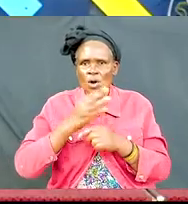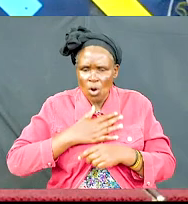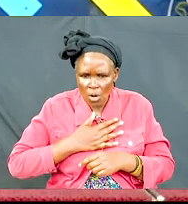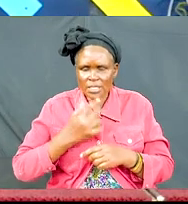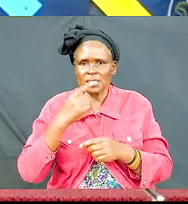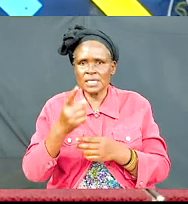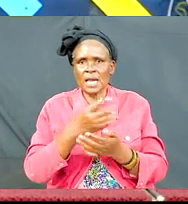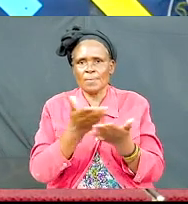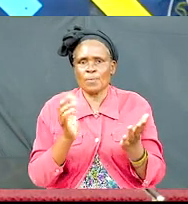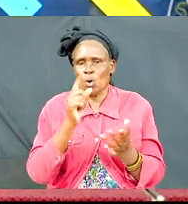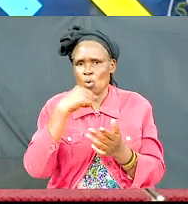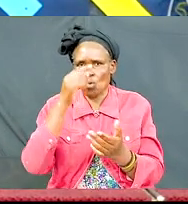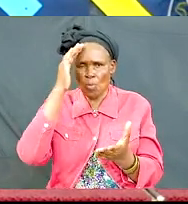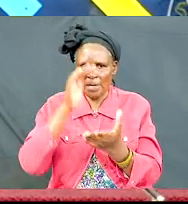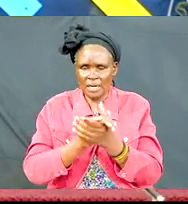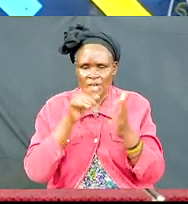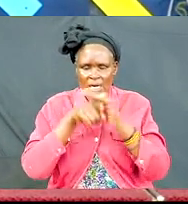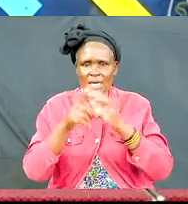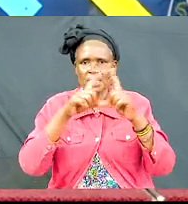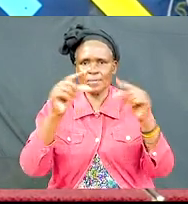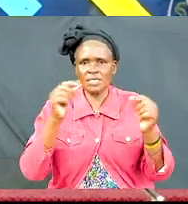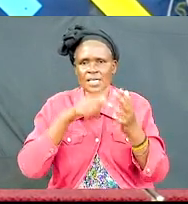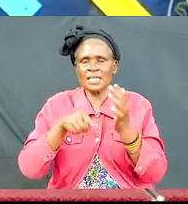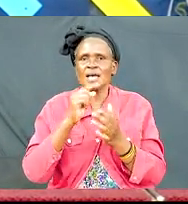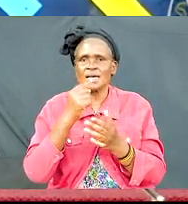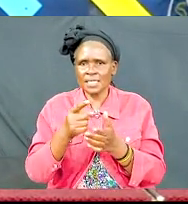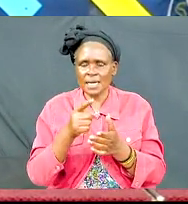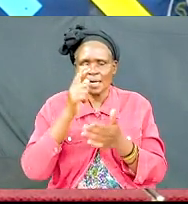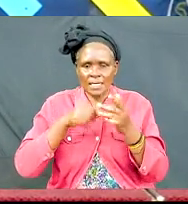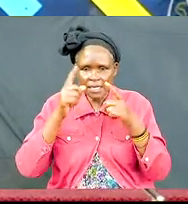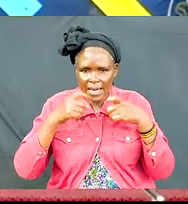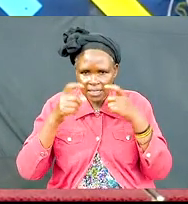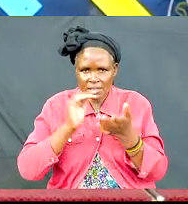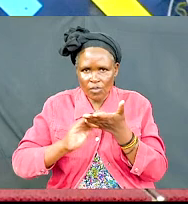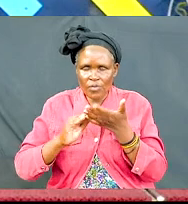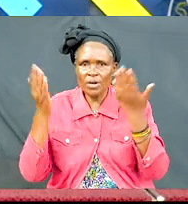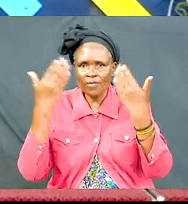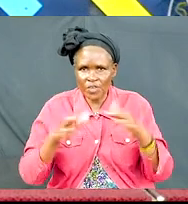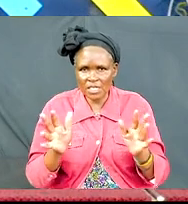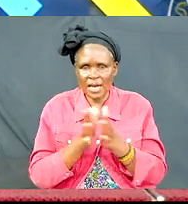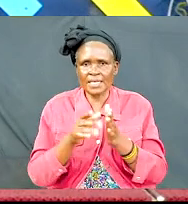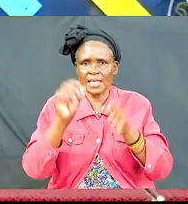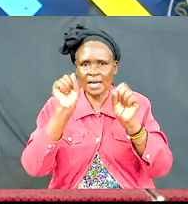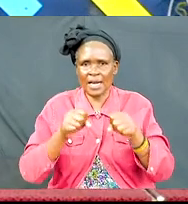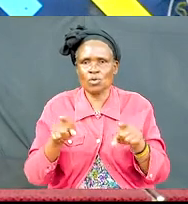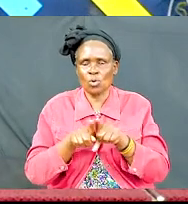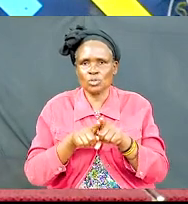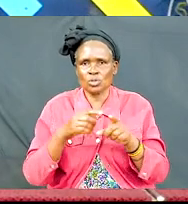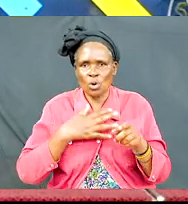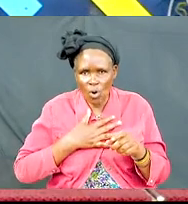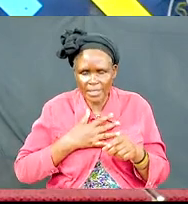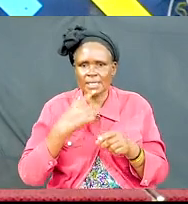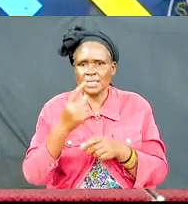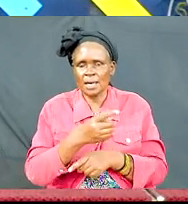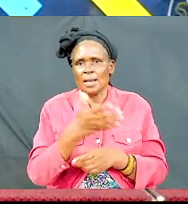people who believed in the message that their sins were forgiven. And they could also honestly tell